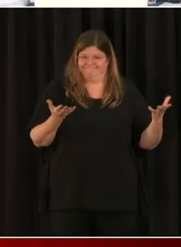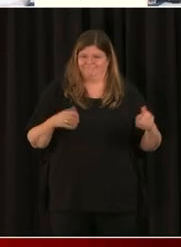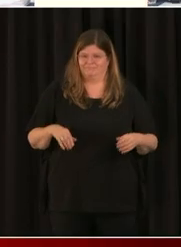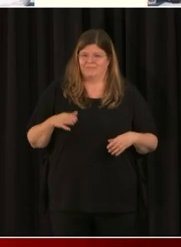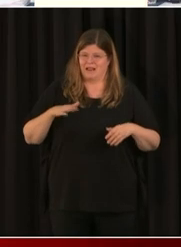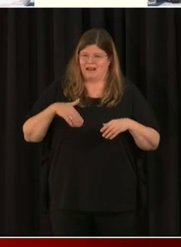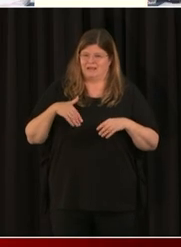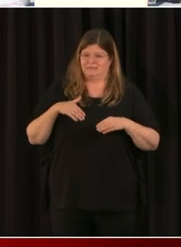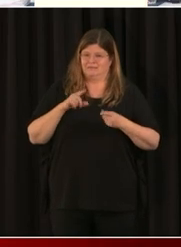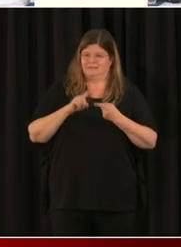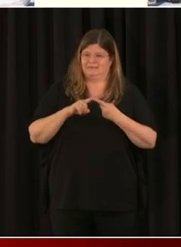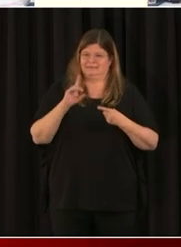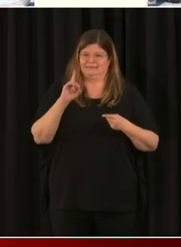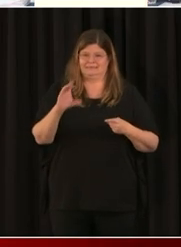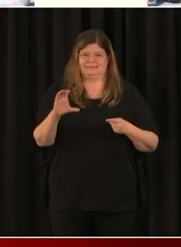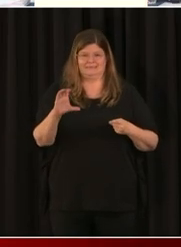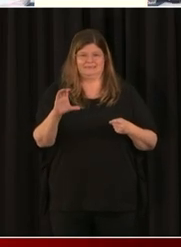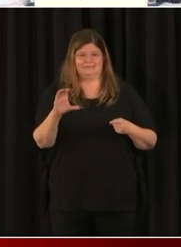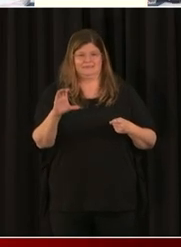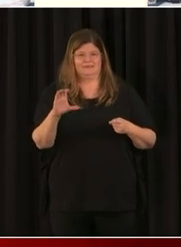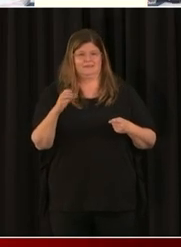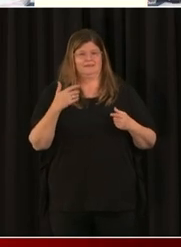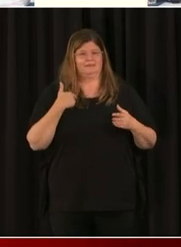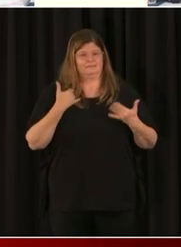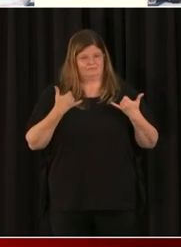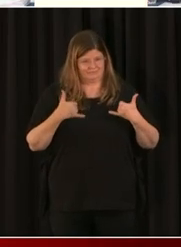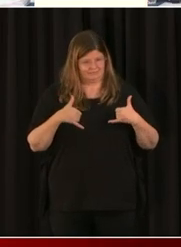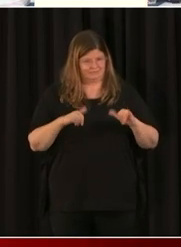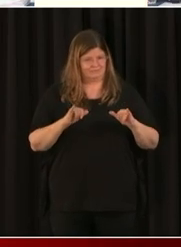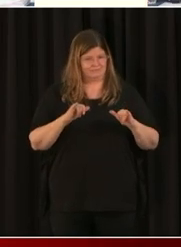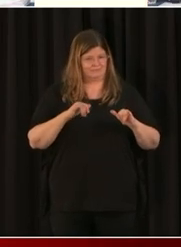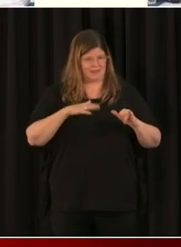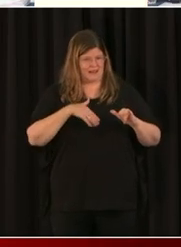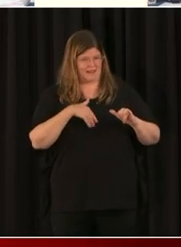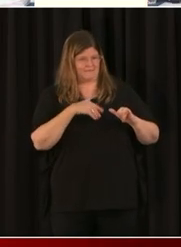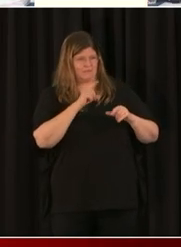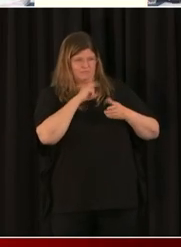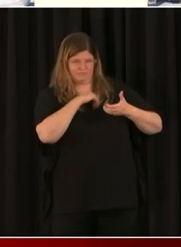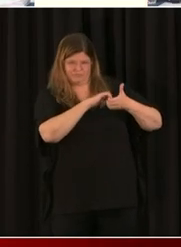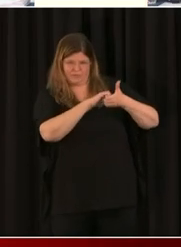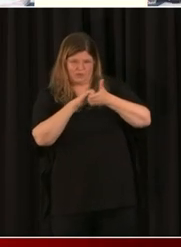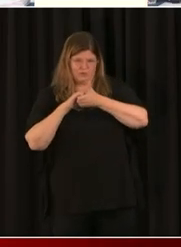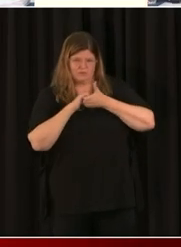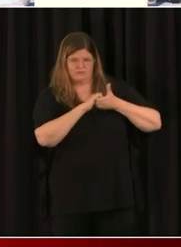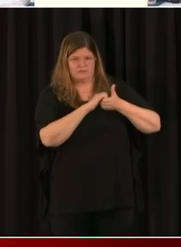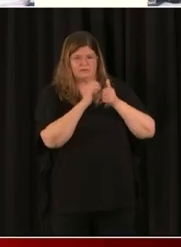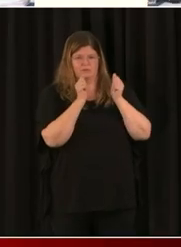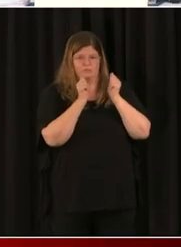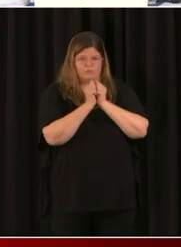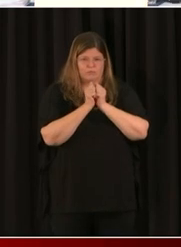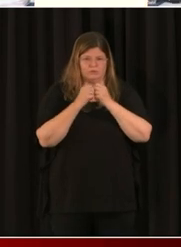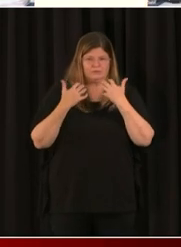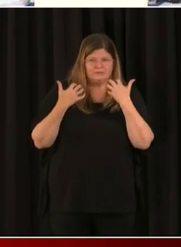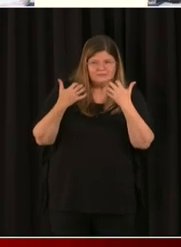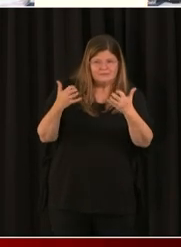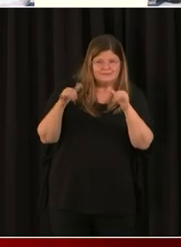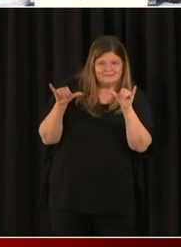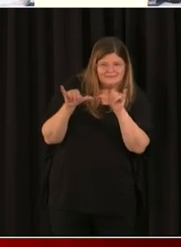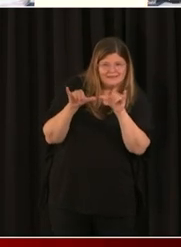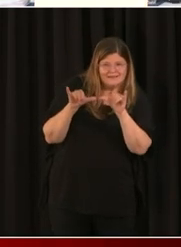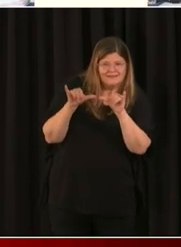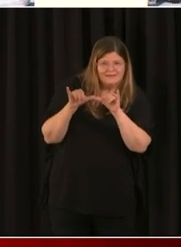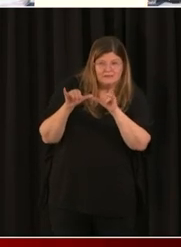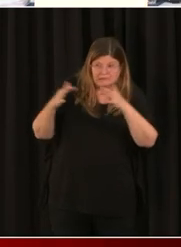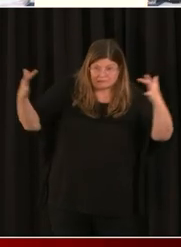not submitted to the District of Columbia, so we will have to confer with our partners. In terms of crowd size, again, we don't know